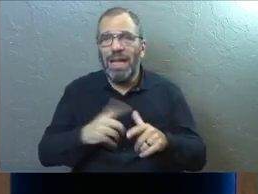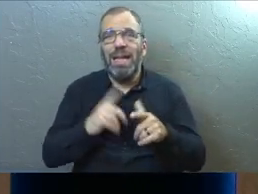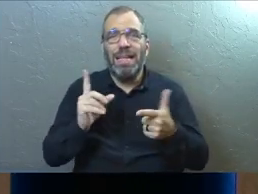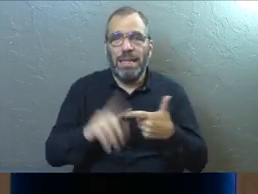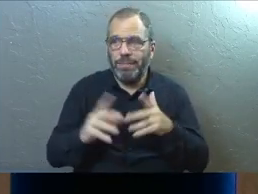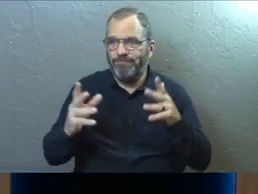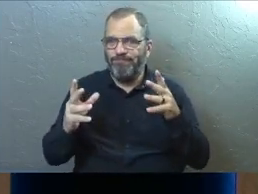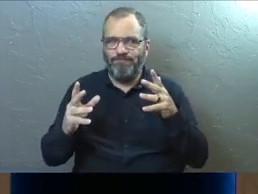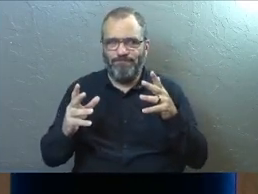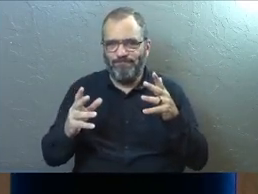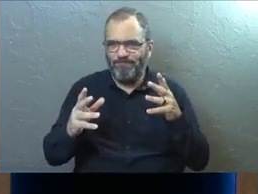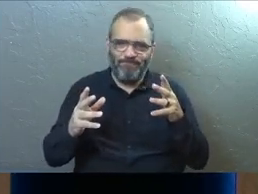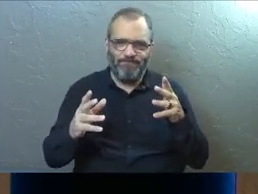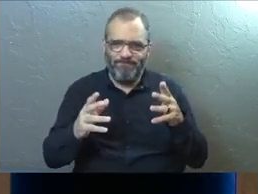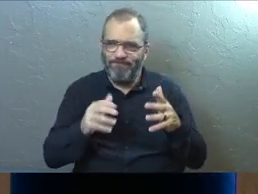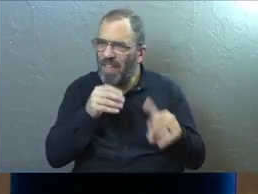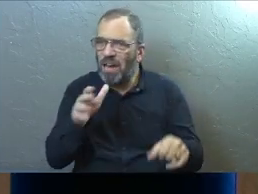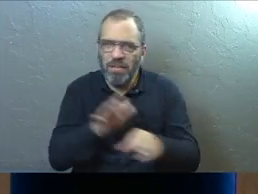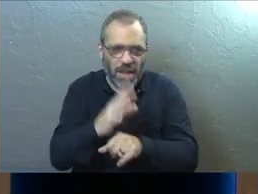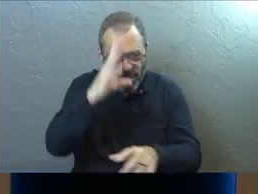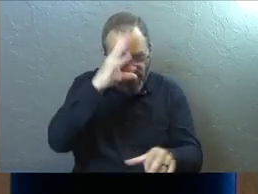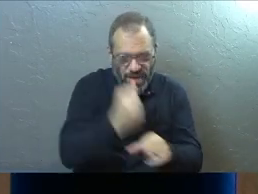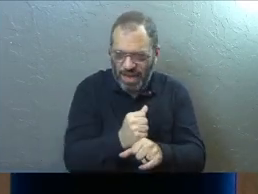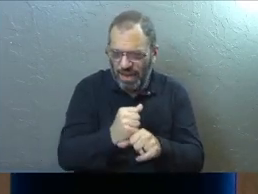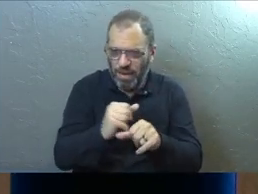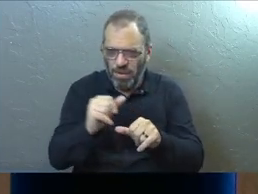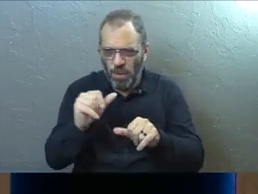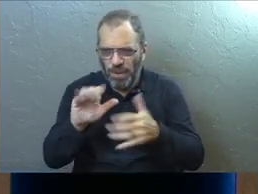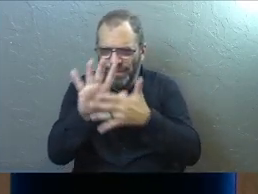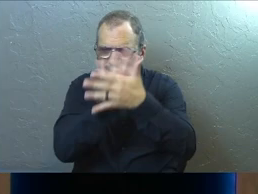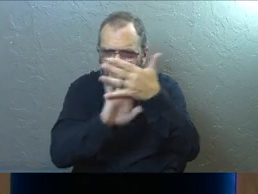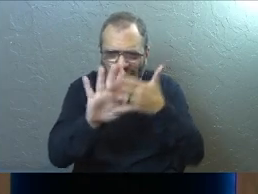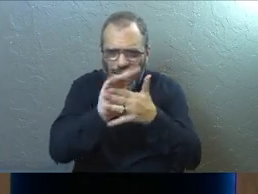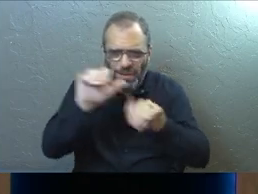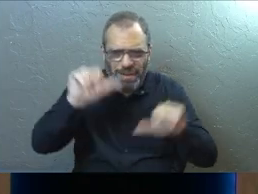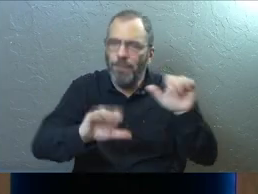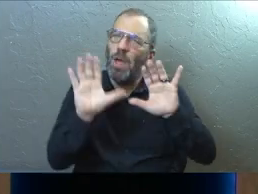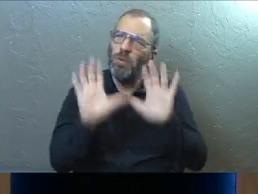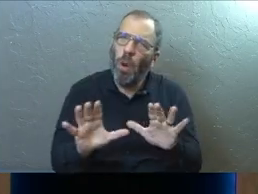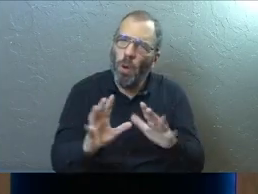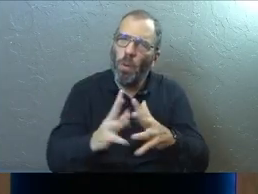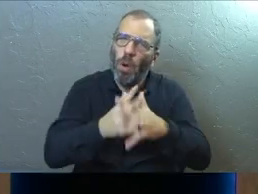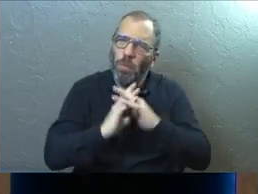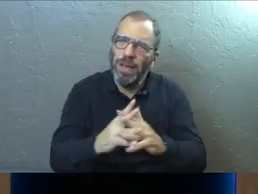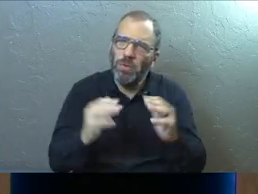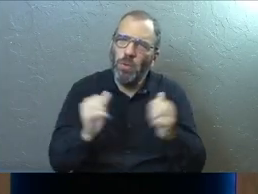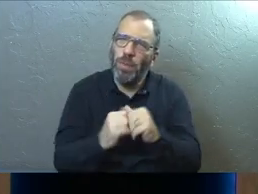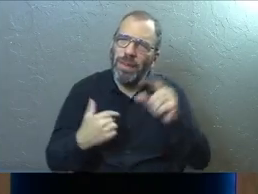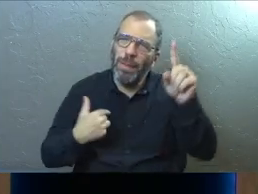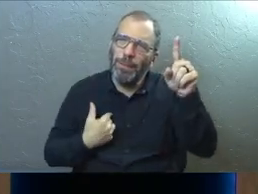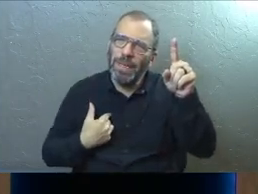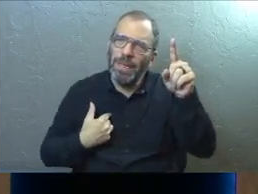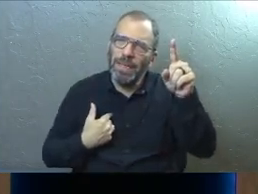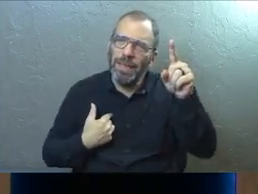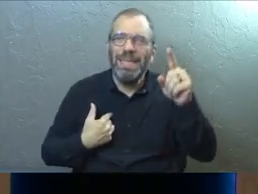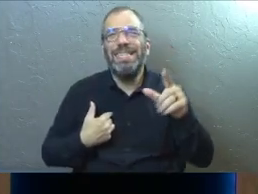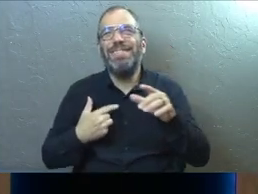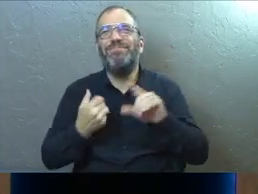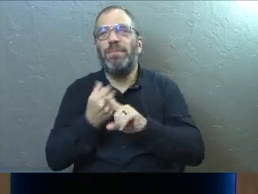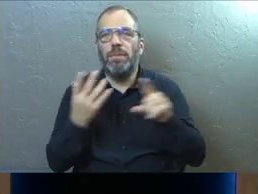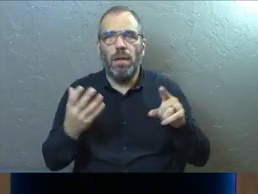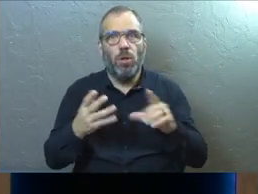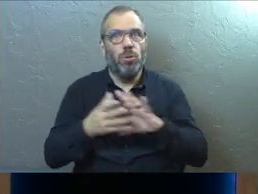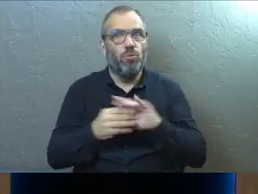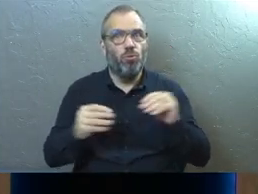it'll, maybe it's like, I don't have enough faith, or I'm doubting or whatever. But God's like, no, wrestle with me. We can't go into all of it, but